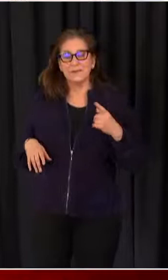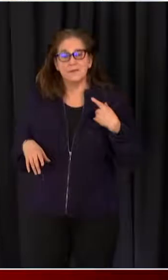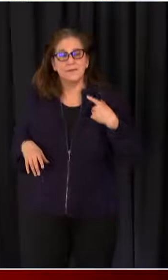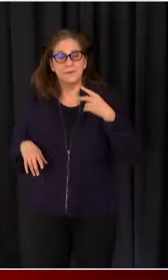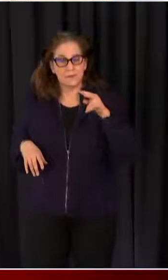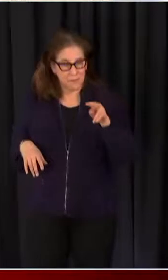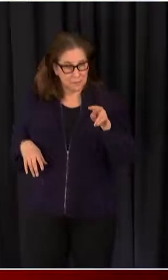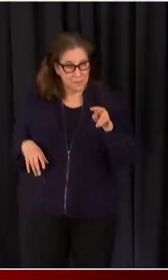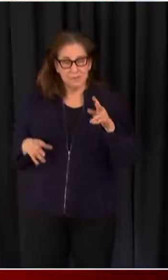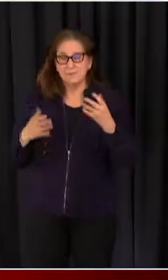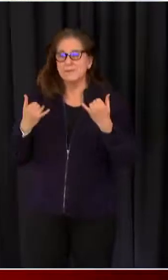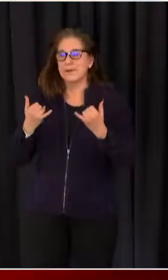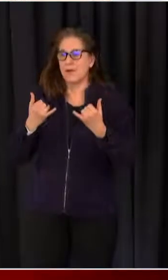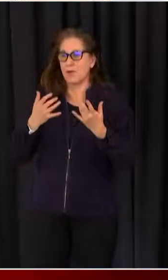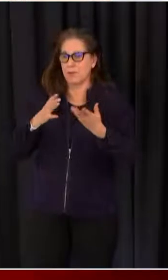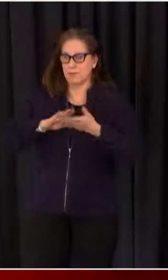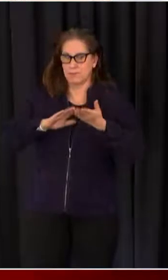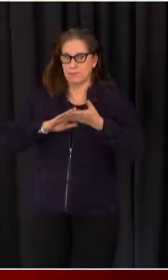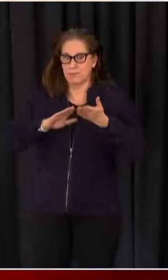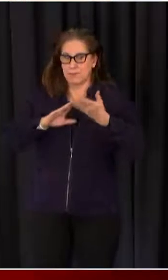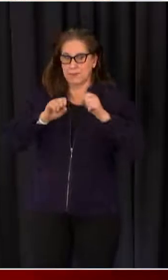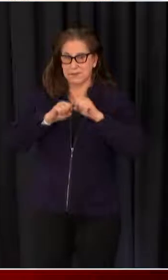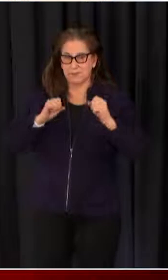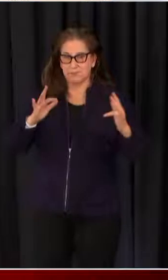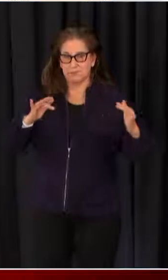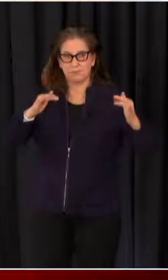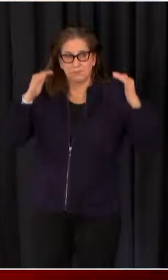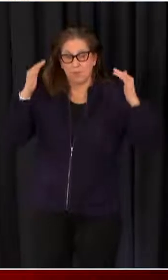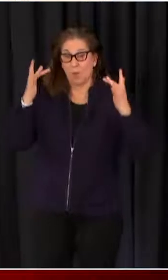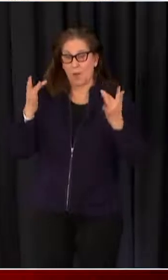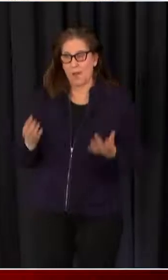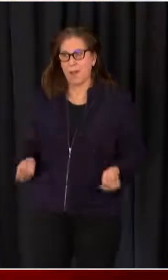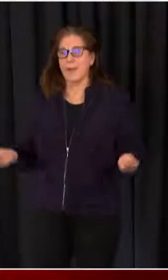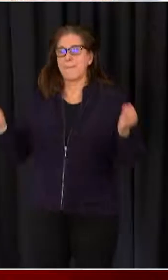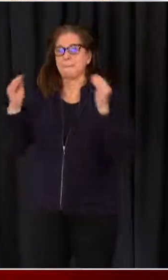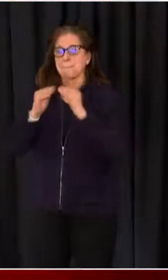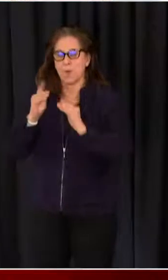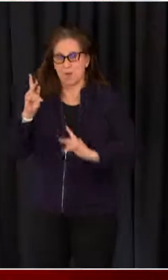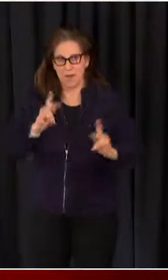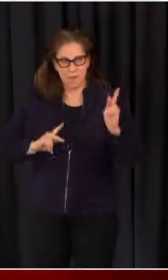more vaccine, which we know is going to